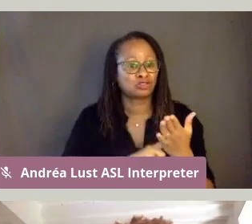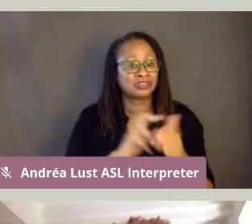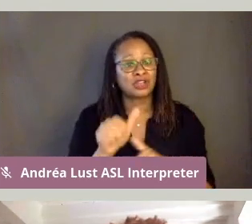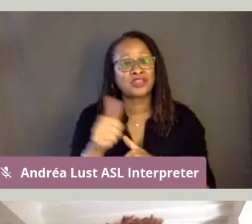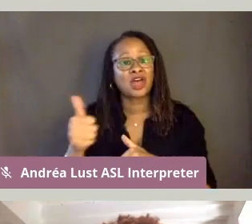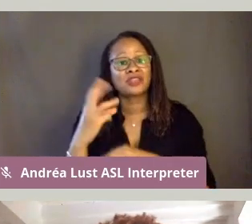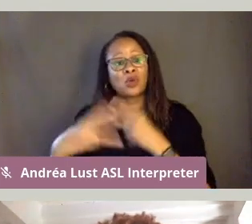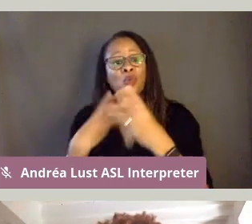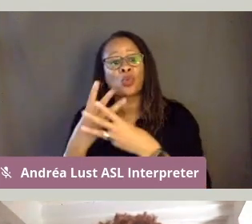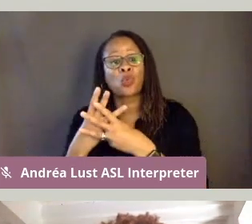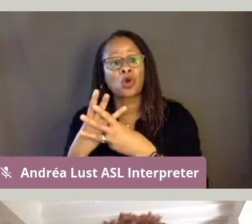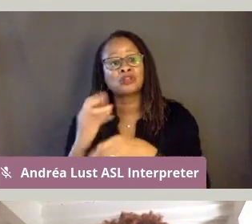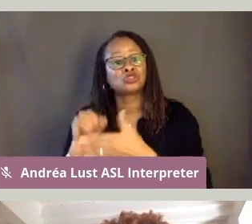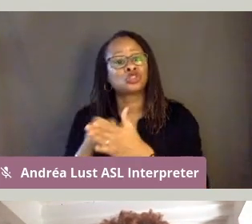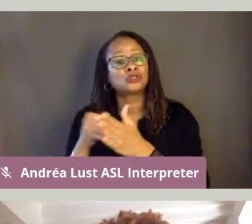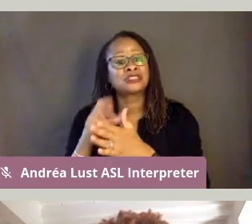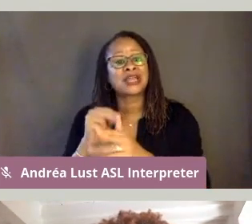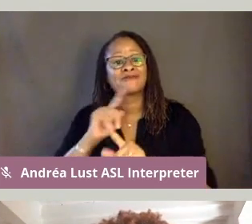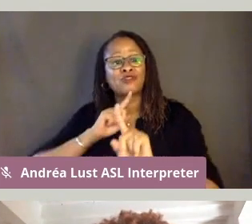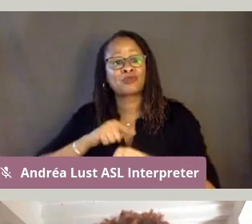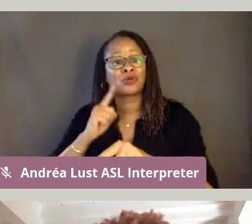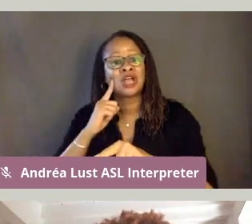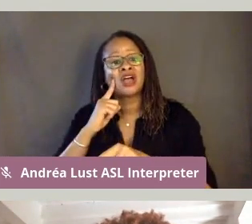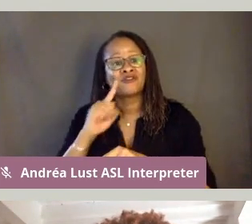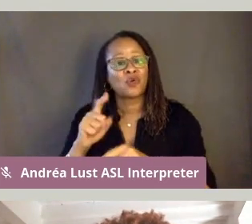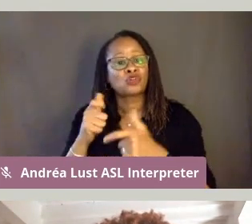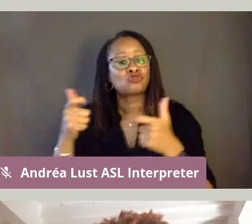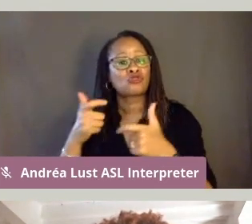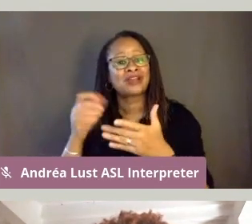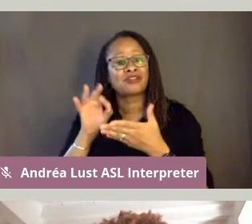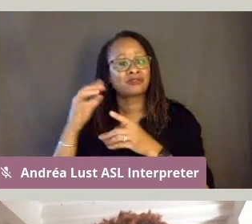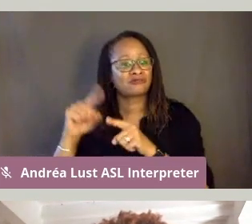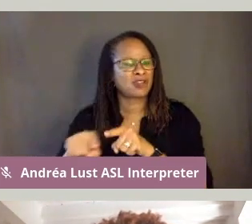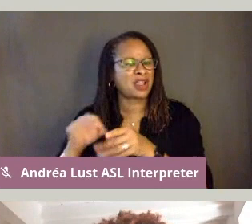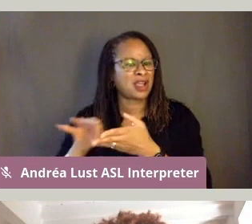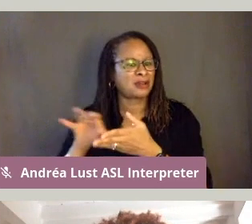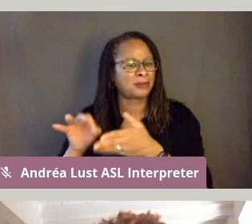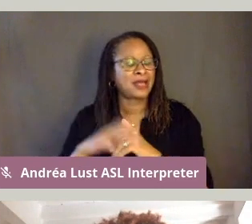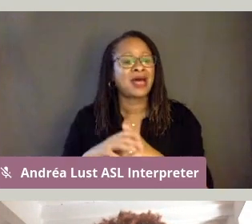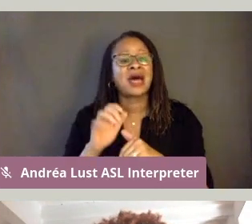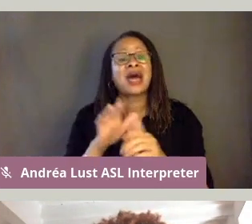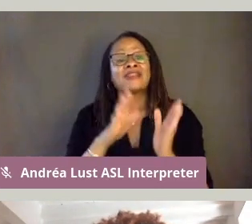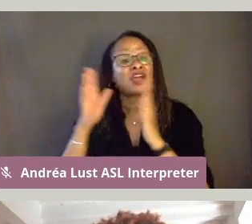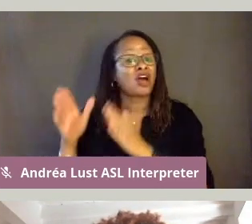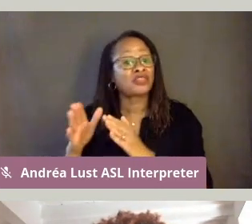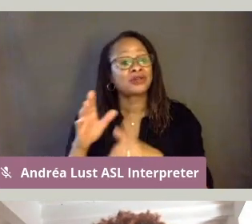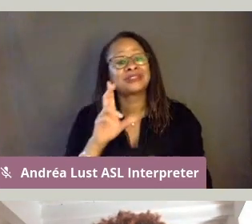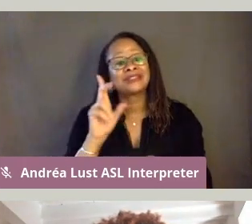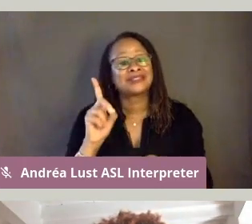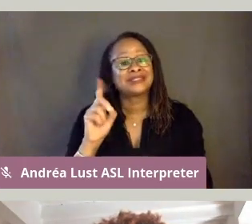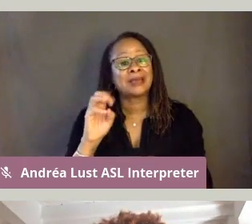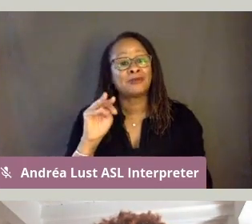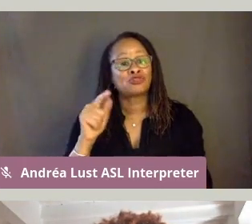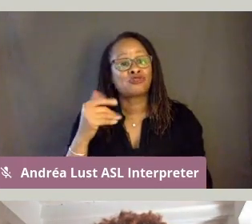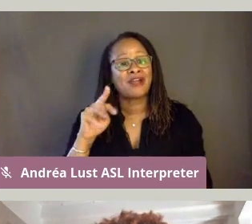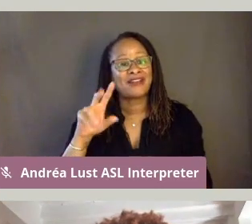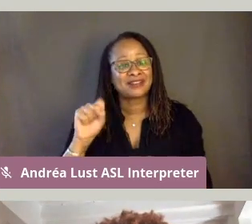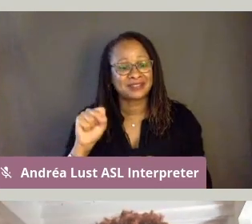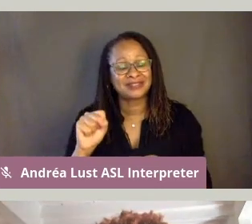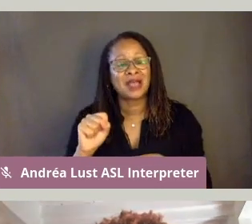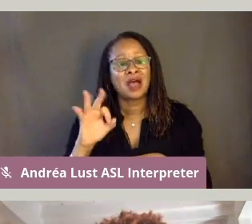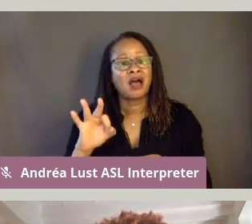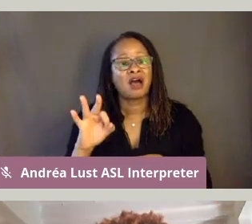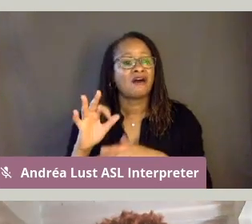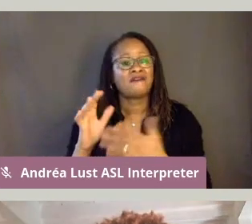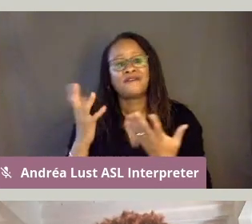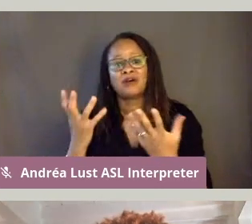within streaming contracts. The other is the role of journalism and reporting for greater field accountability. And another one is the demographics of documentary authorship